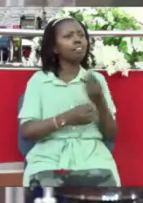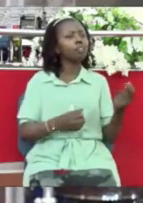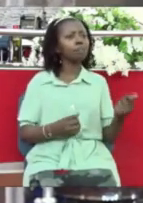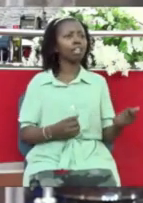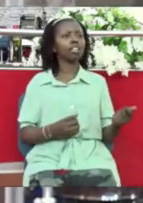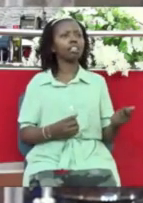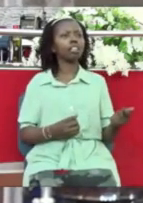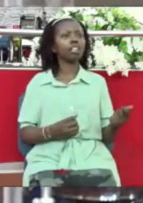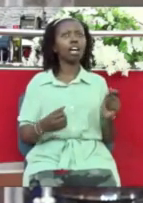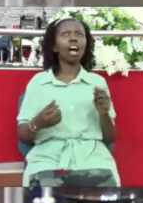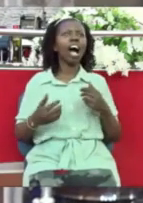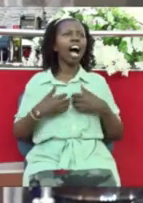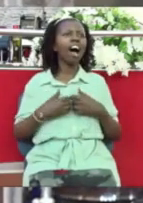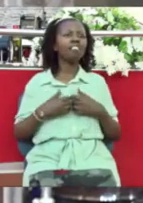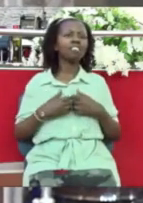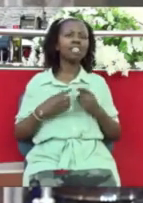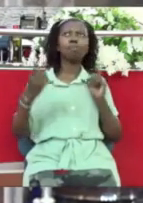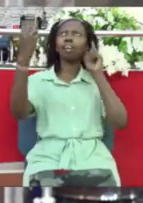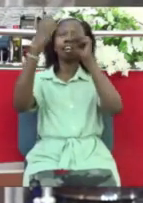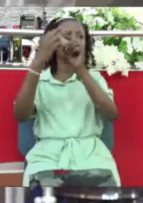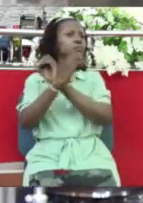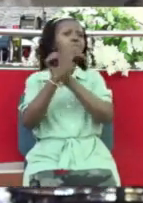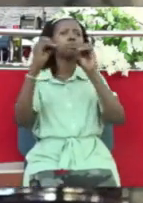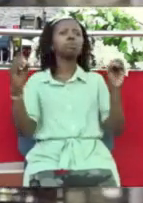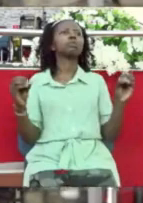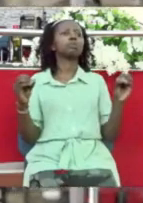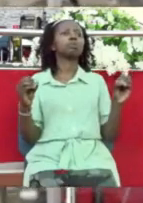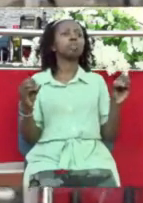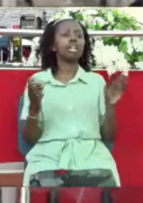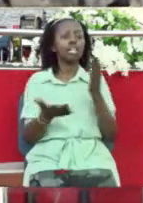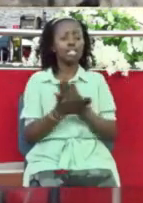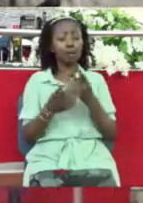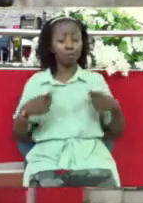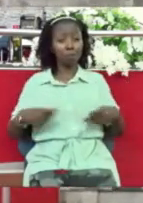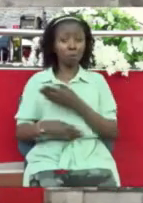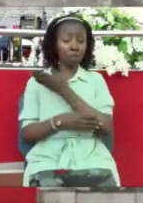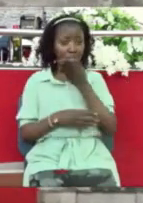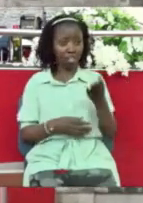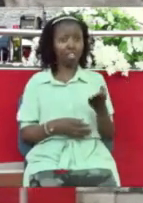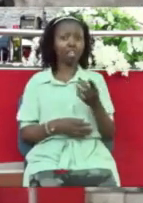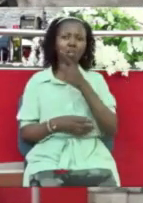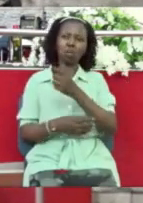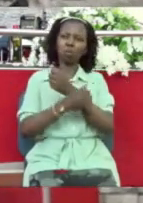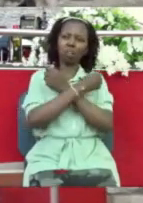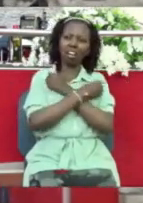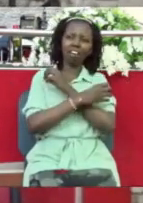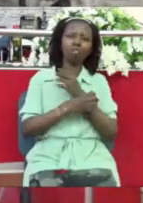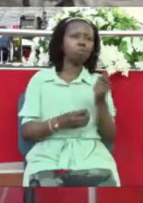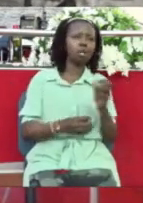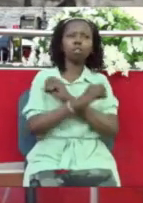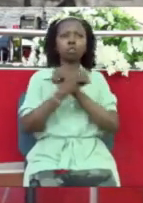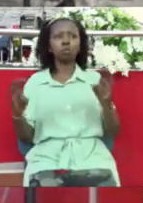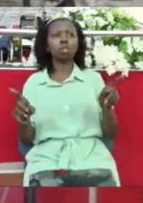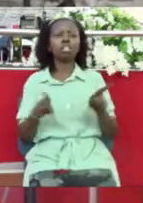not be ambitious. There are some of you here. Wewe upendi. Na